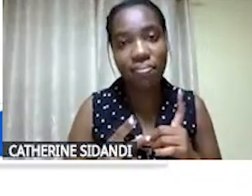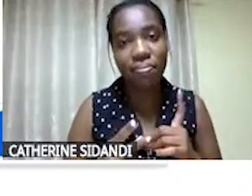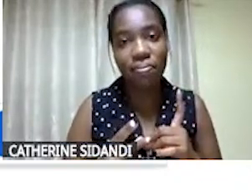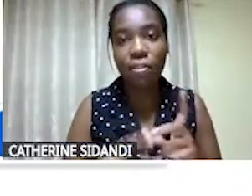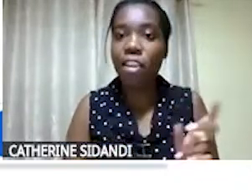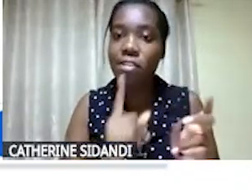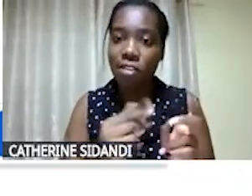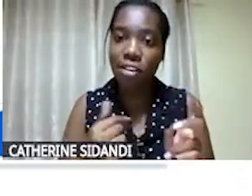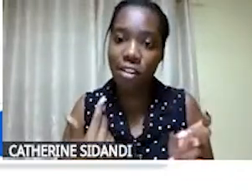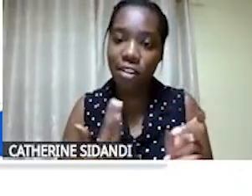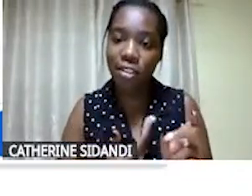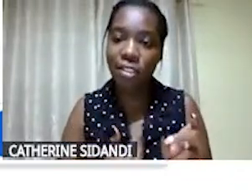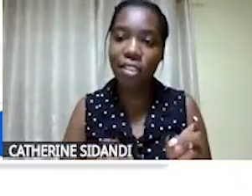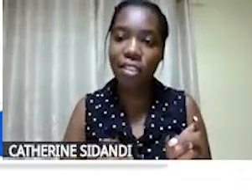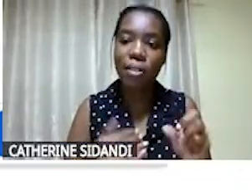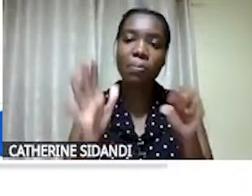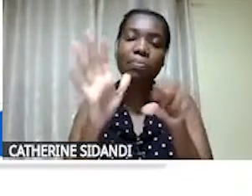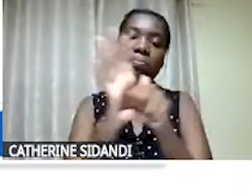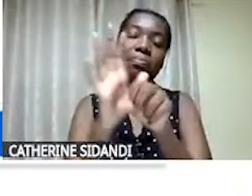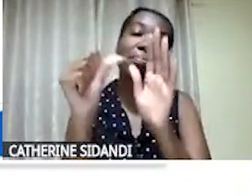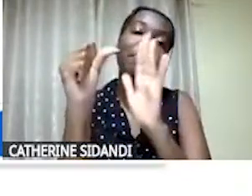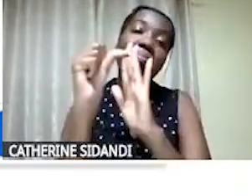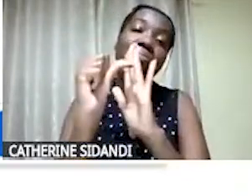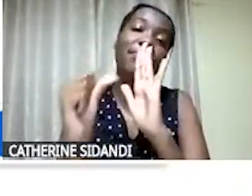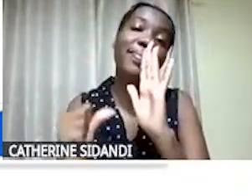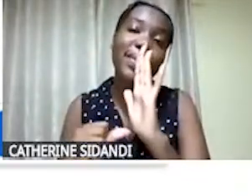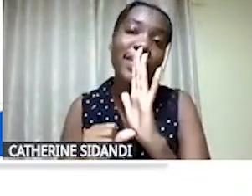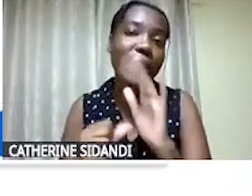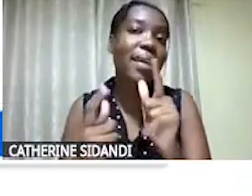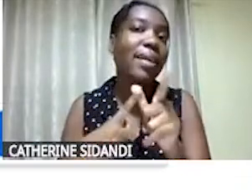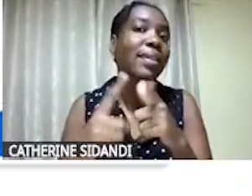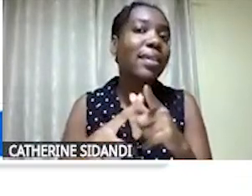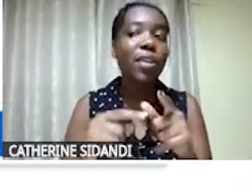have lots and lots of agents so that you're able to reach and you're able